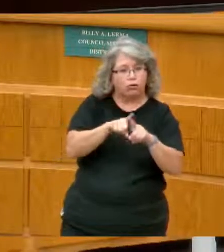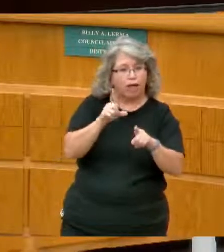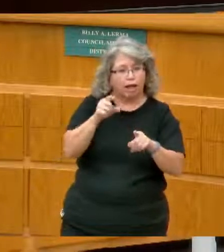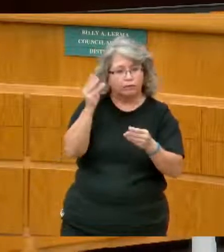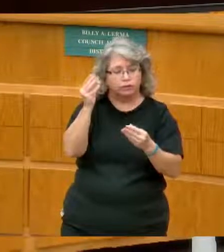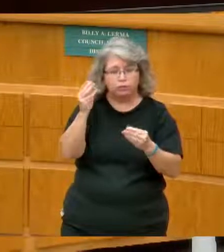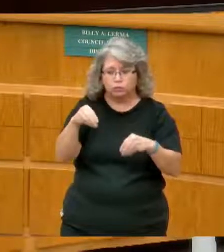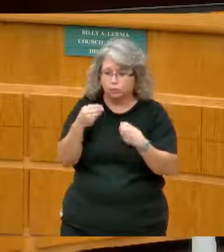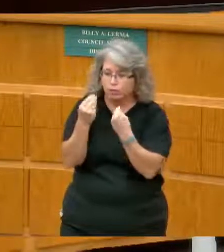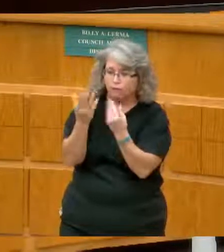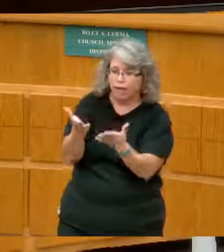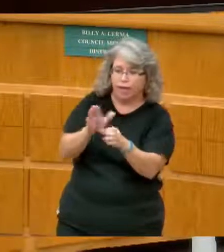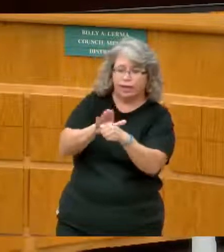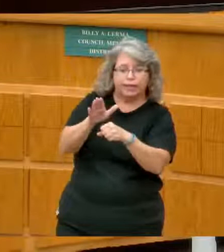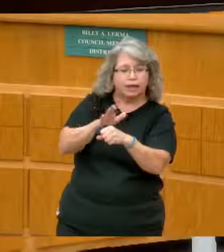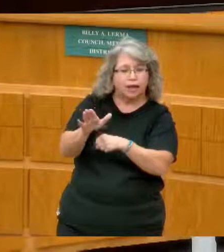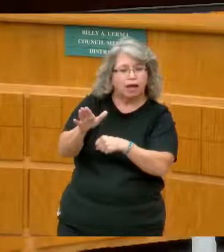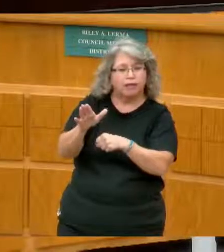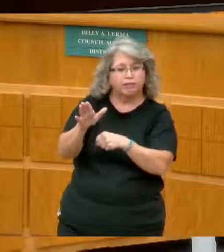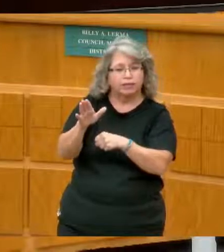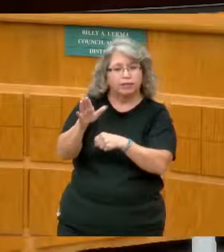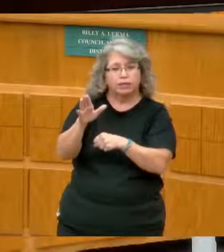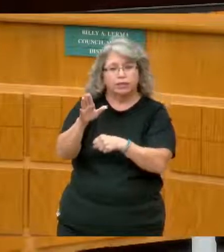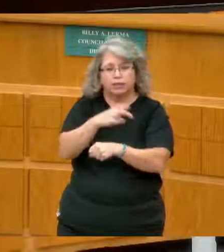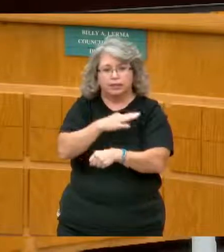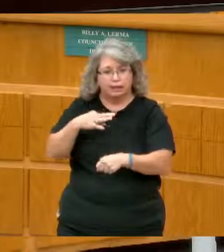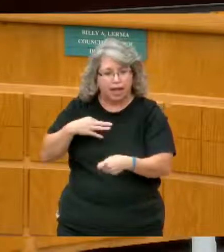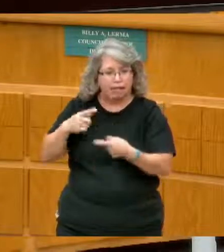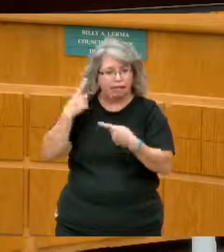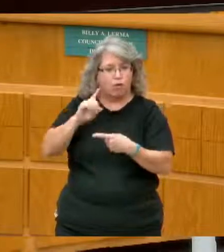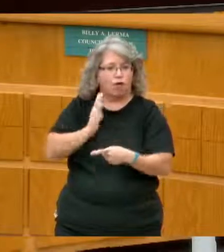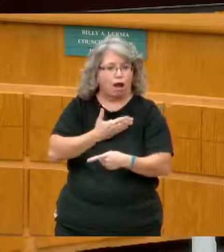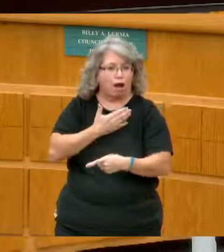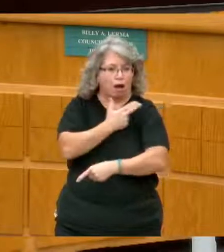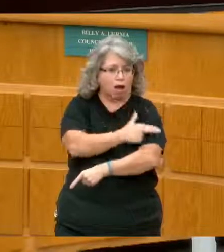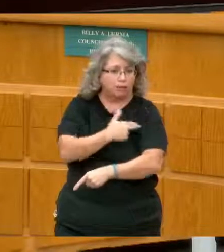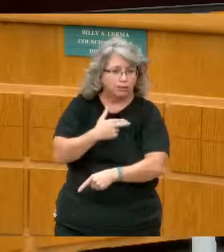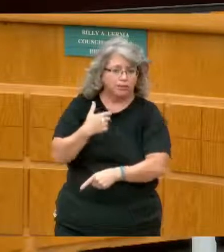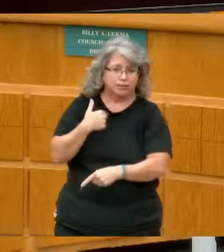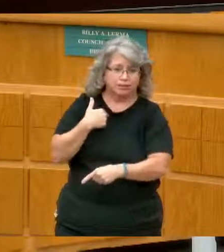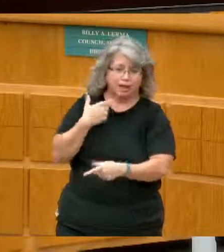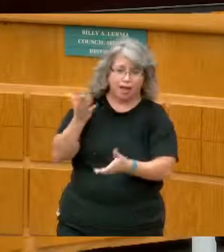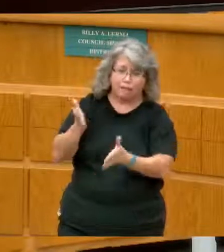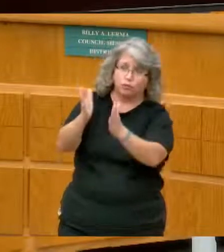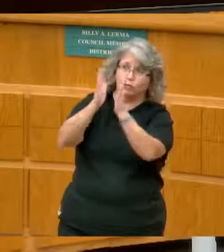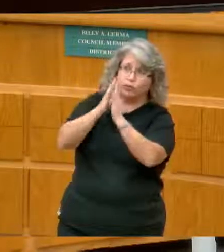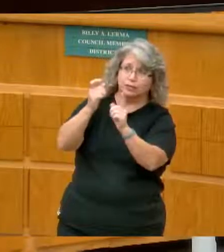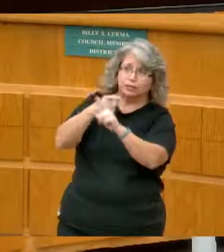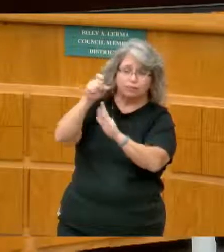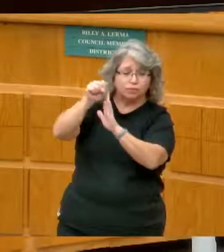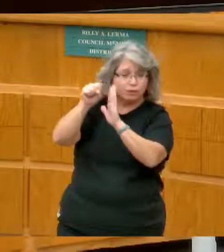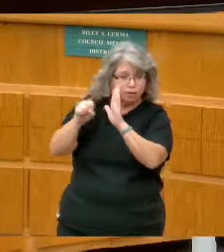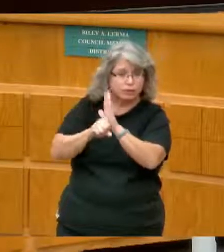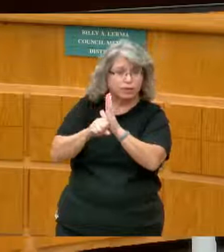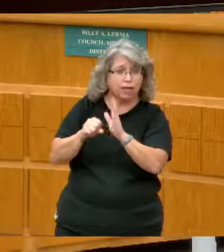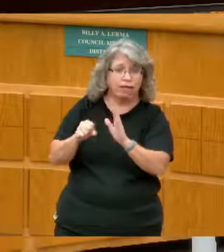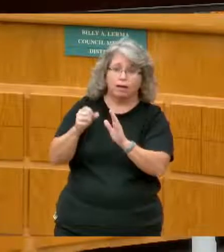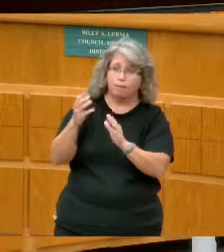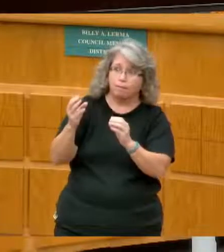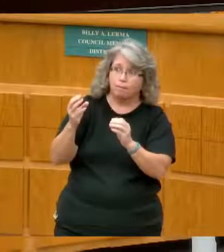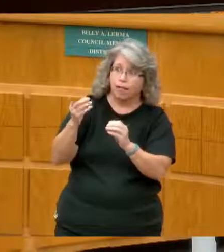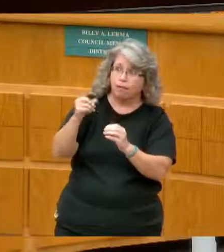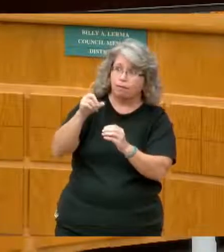pushing up those STAR requests for those additional 100 healthcare workers. We're closely monitoring the capacity of our